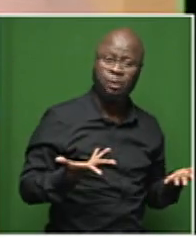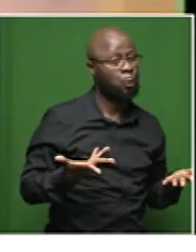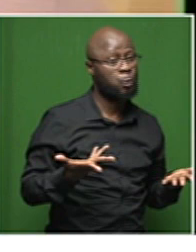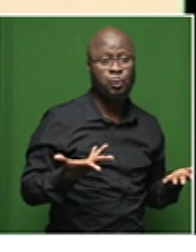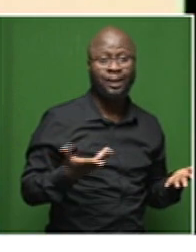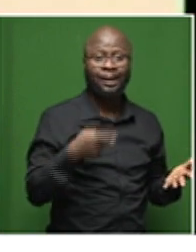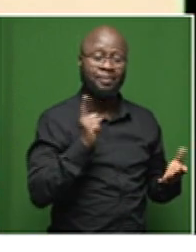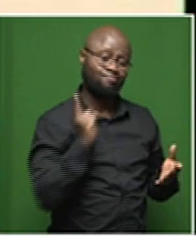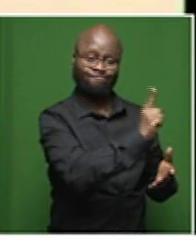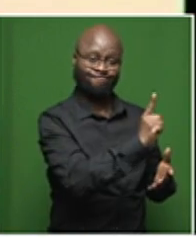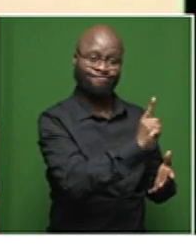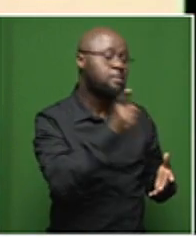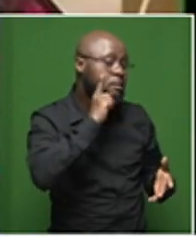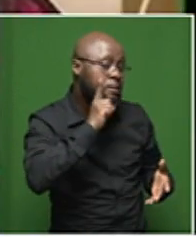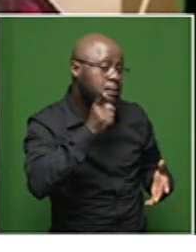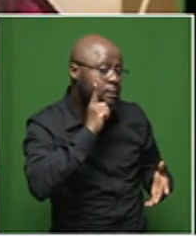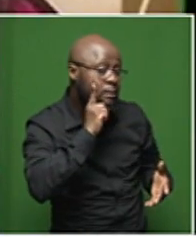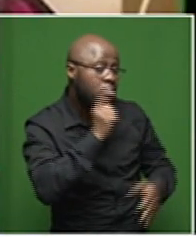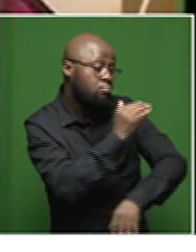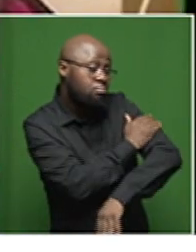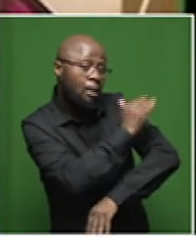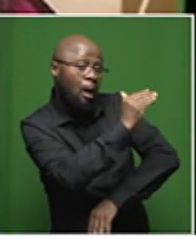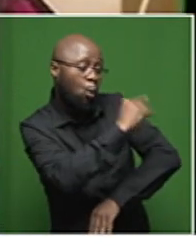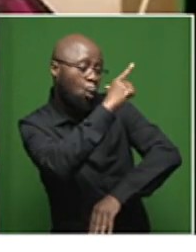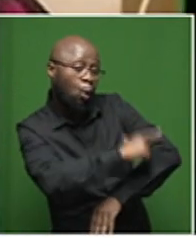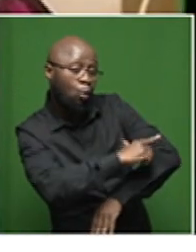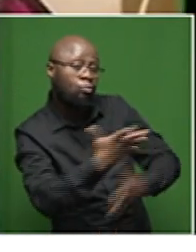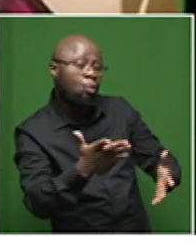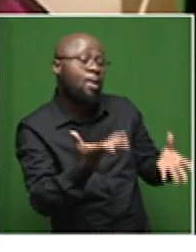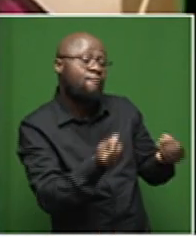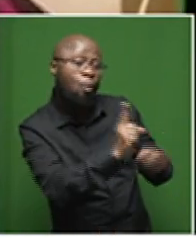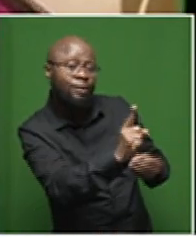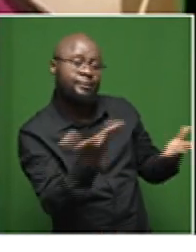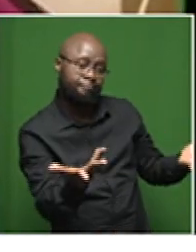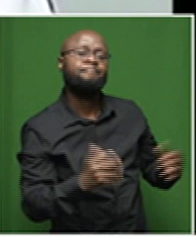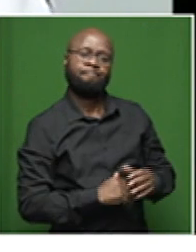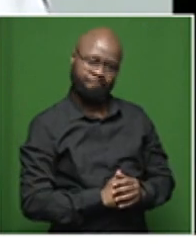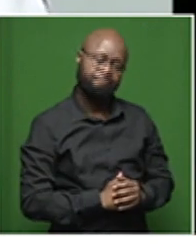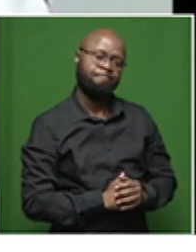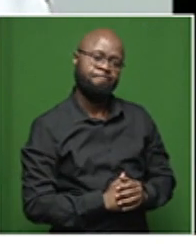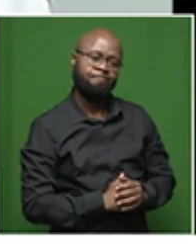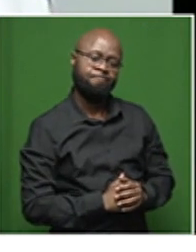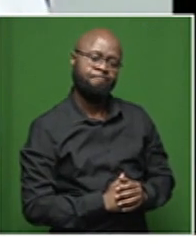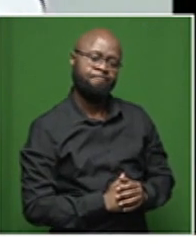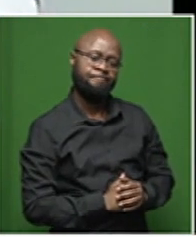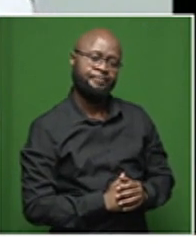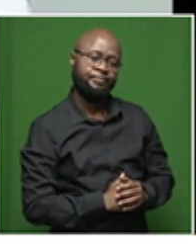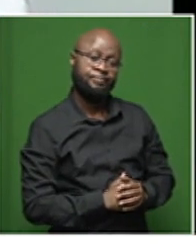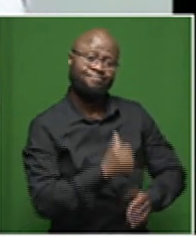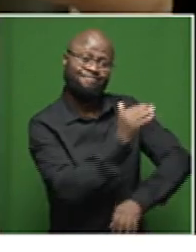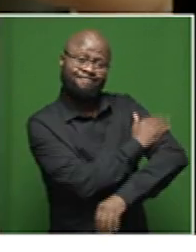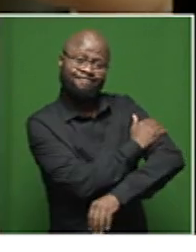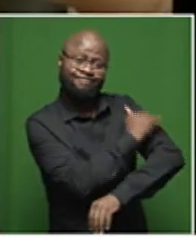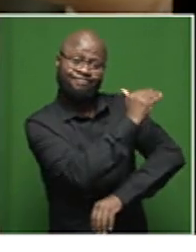screen for hypertension, because those might be the signs of them having high blood pressures. Is hypertension